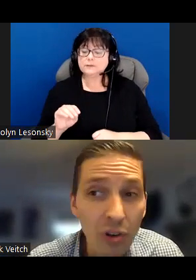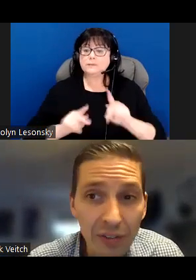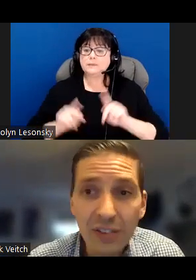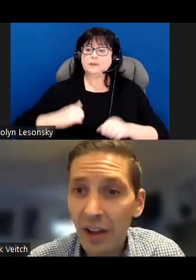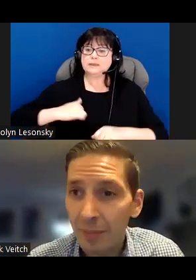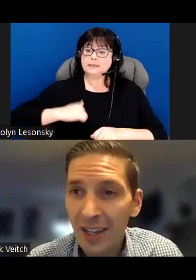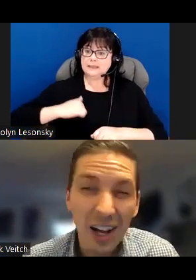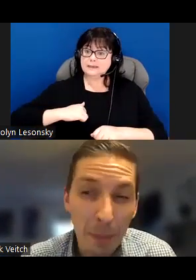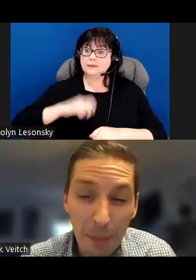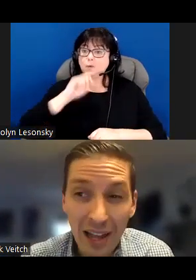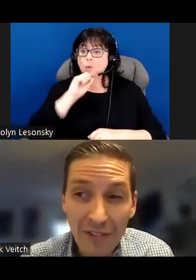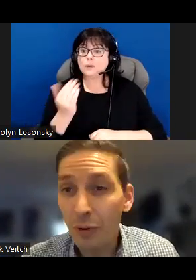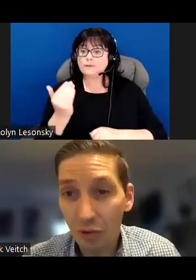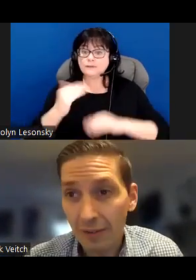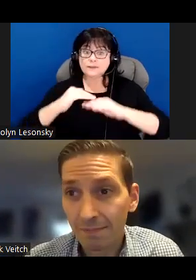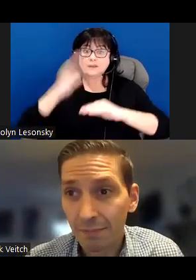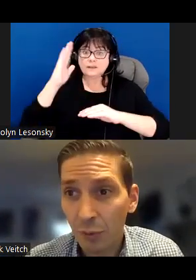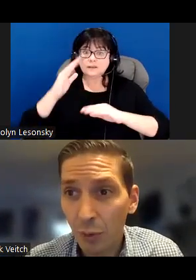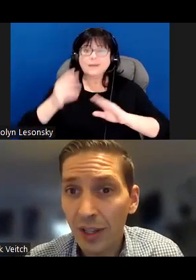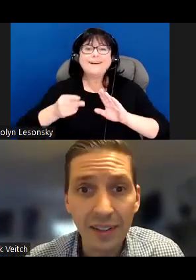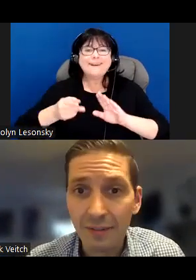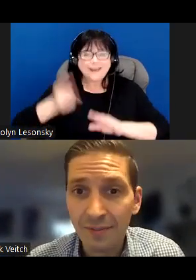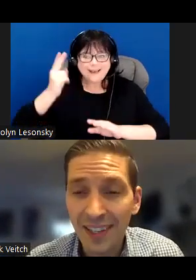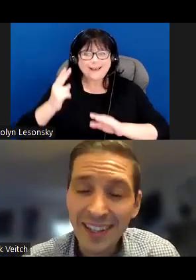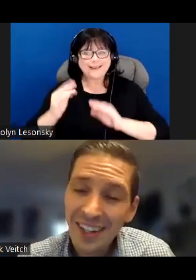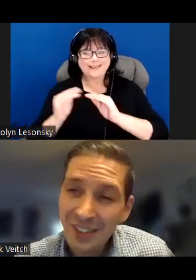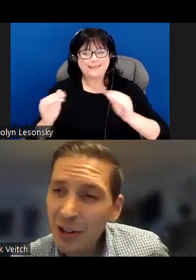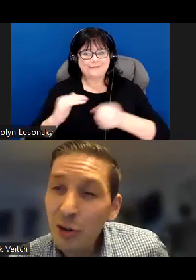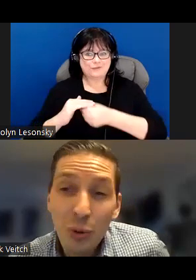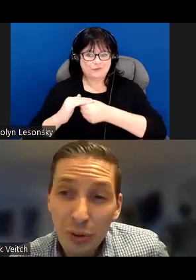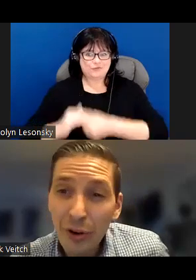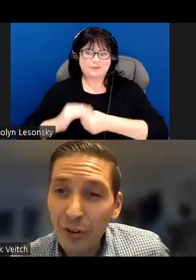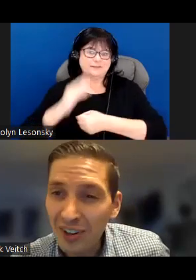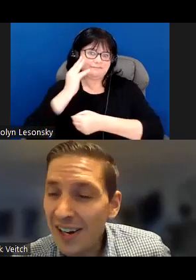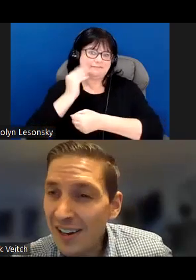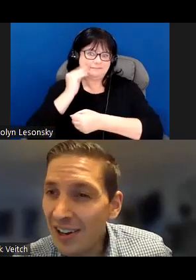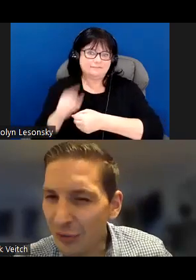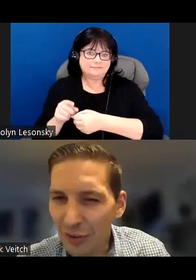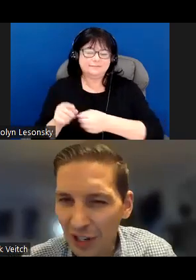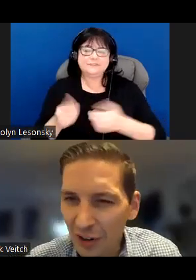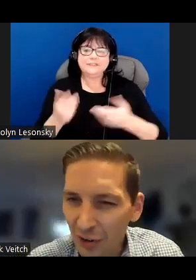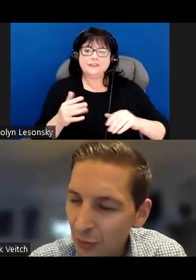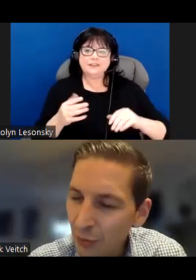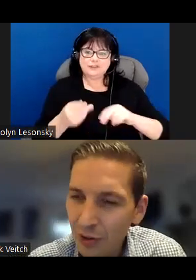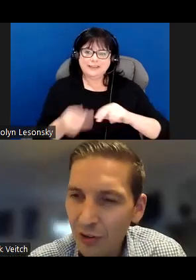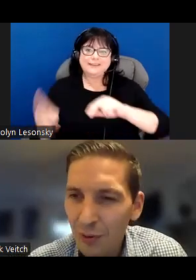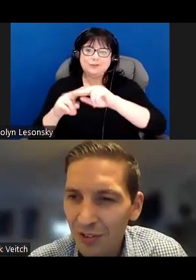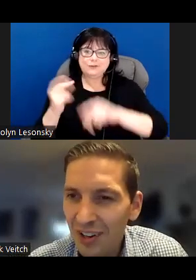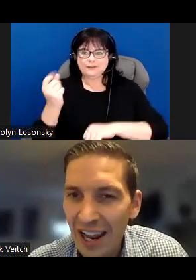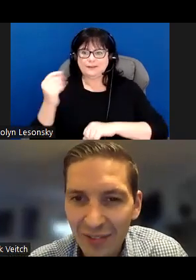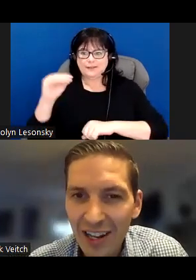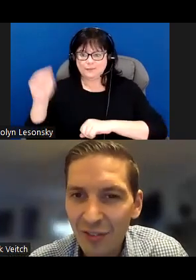stress most of the time, up 11% from 2018. Nearly 2/3 of Canadians aged 15 and older